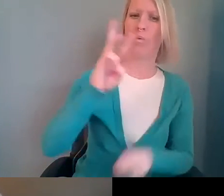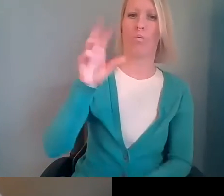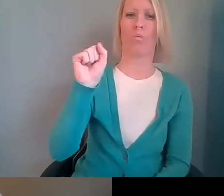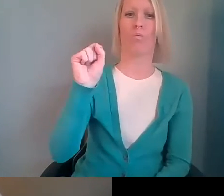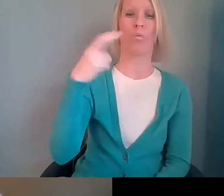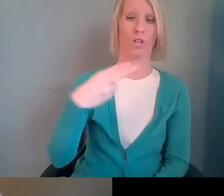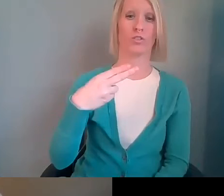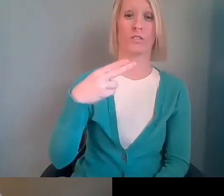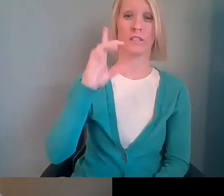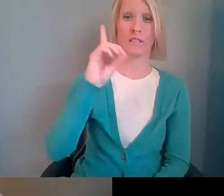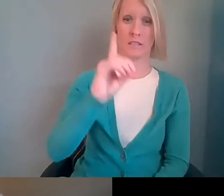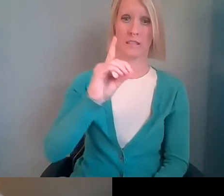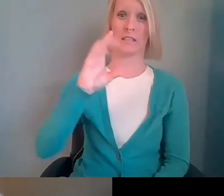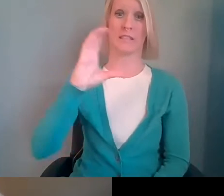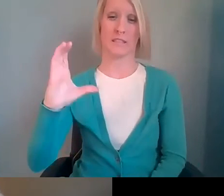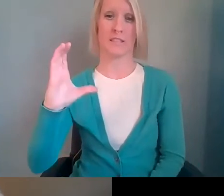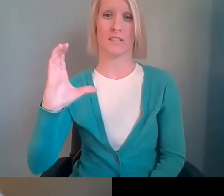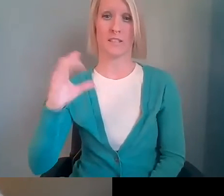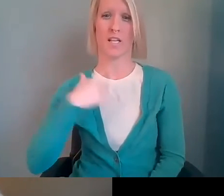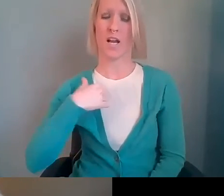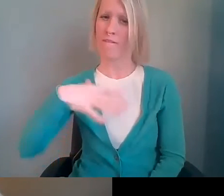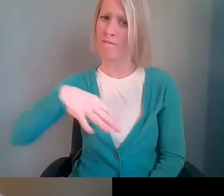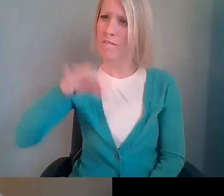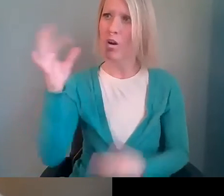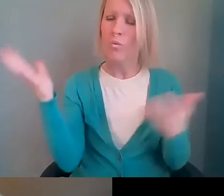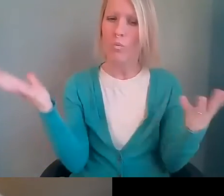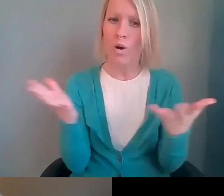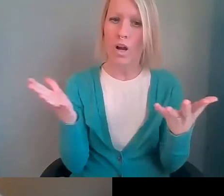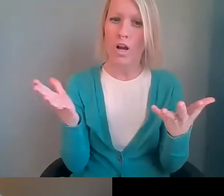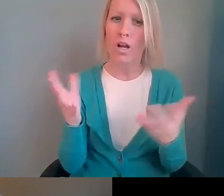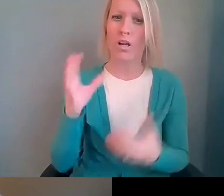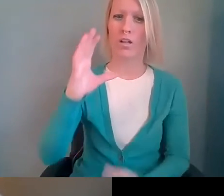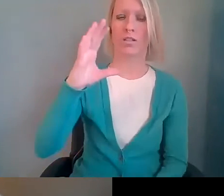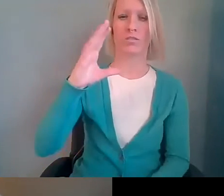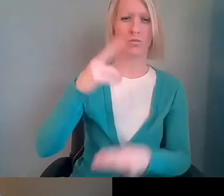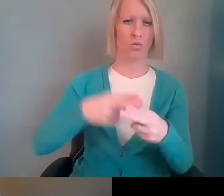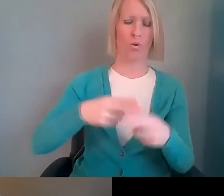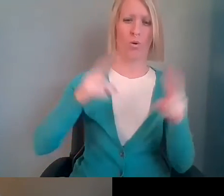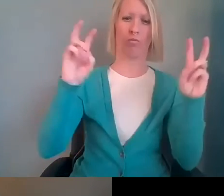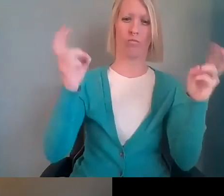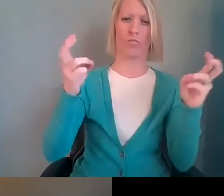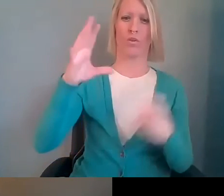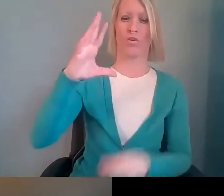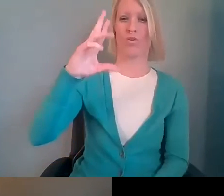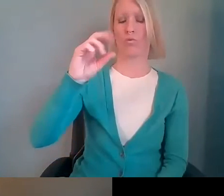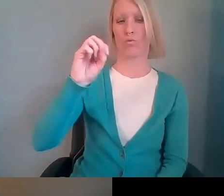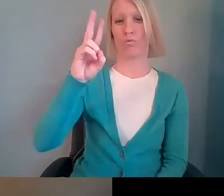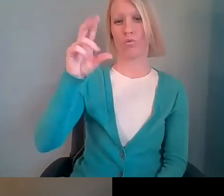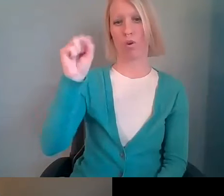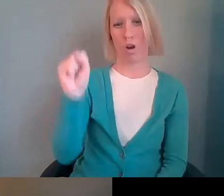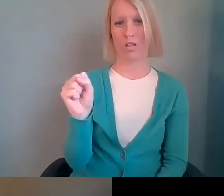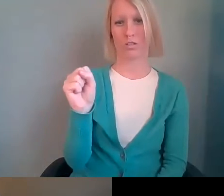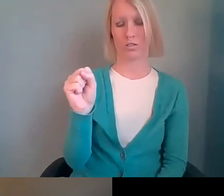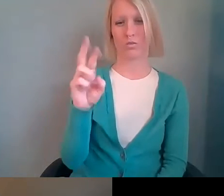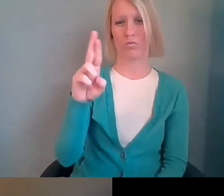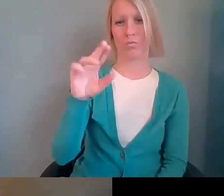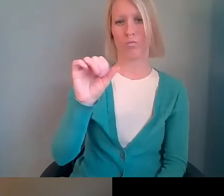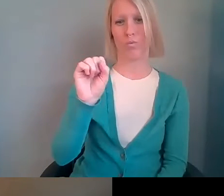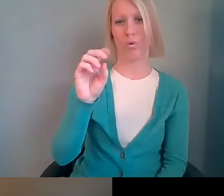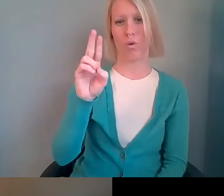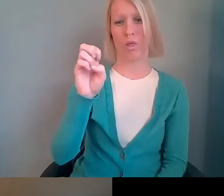roller pen on the street. And it's a real nice pen. And I picked it up and started using